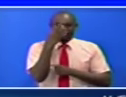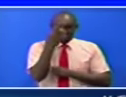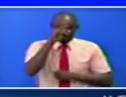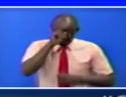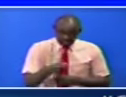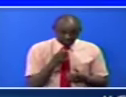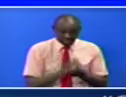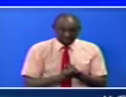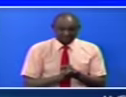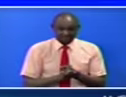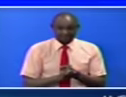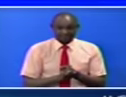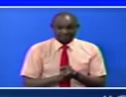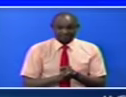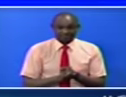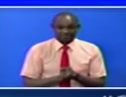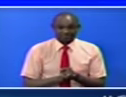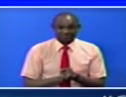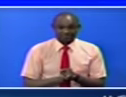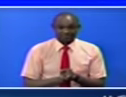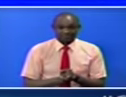223,000 vote margin.